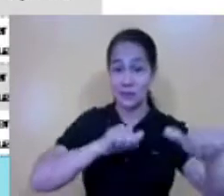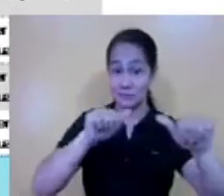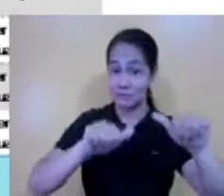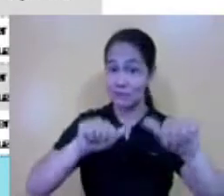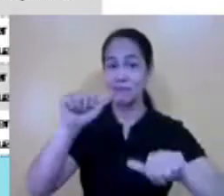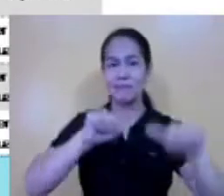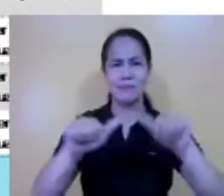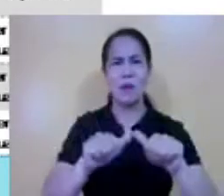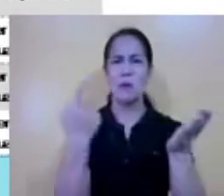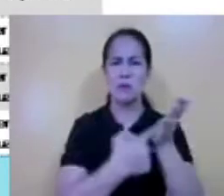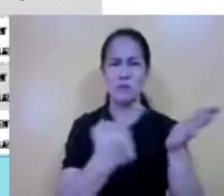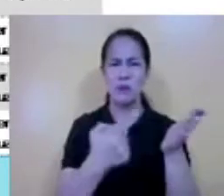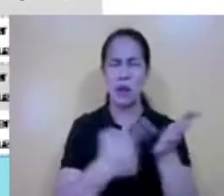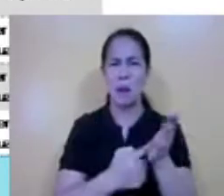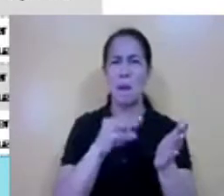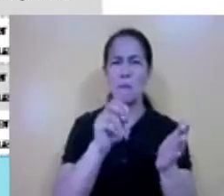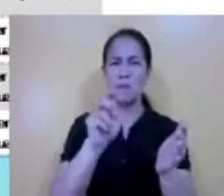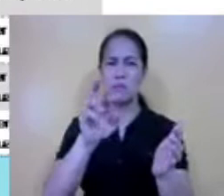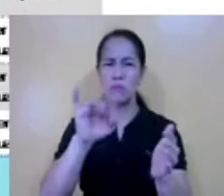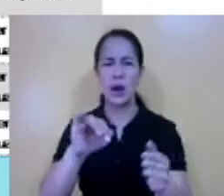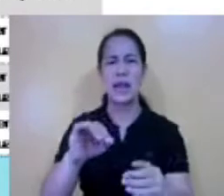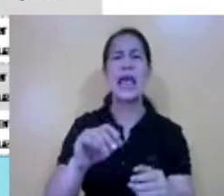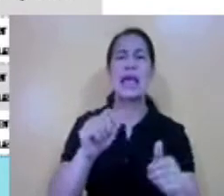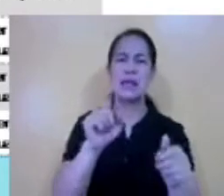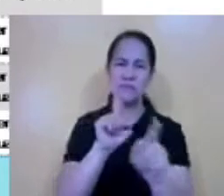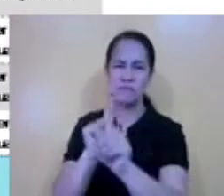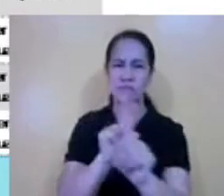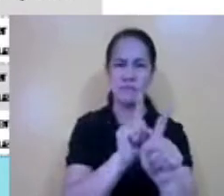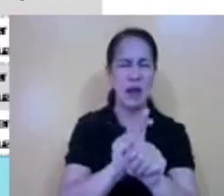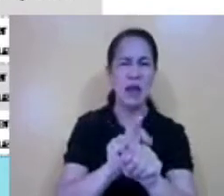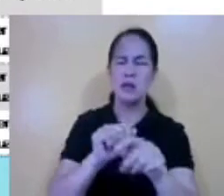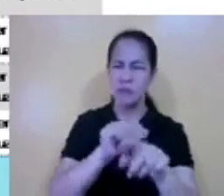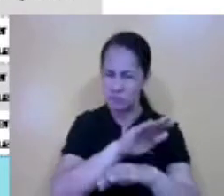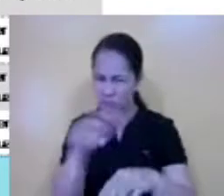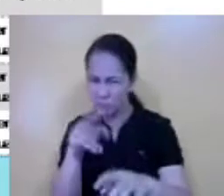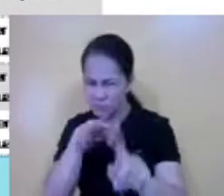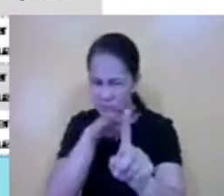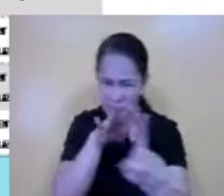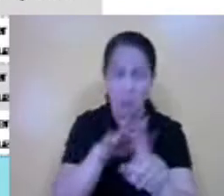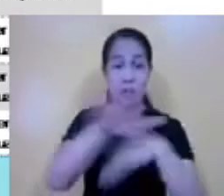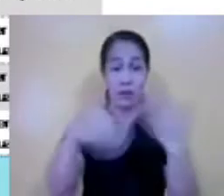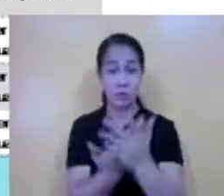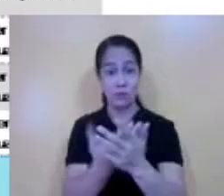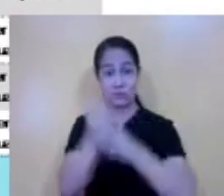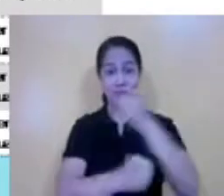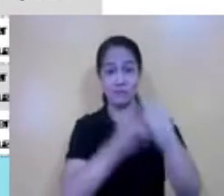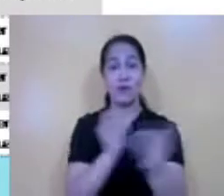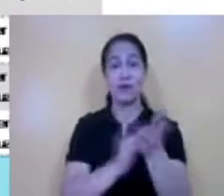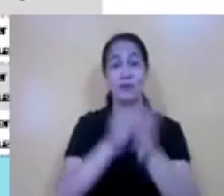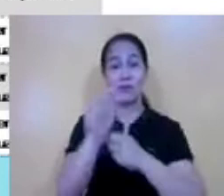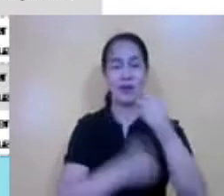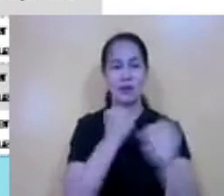monitoring and coaching, we monitor the entire performance for the whole year, for the whole school year or for the whole calendar